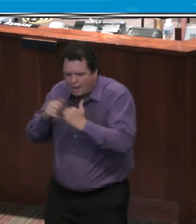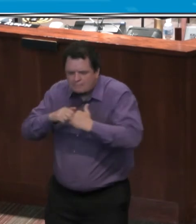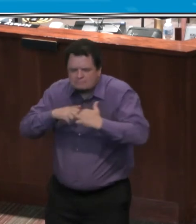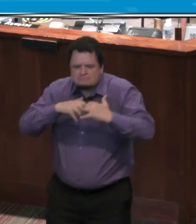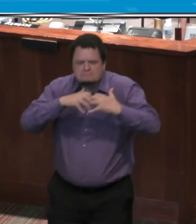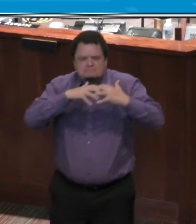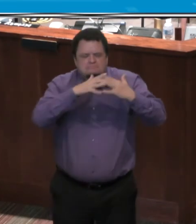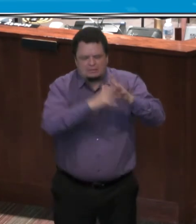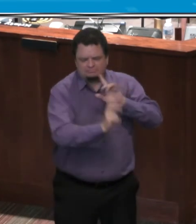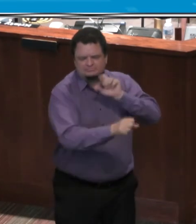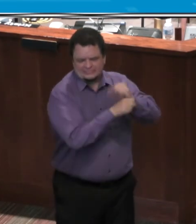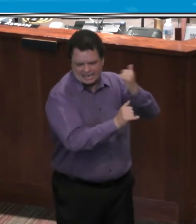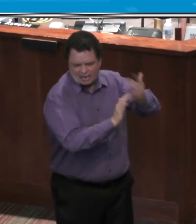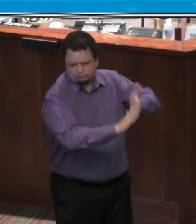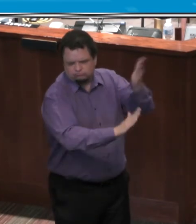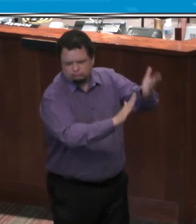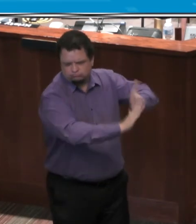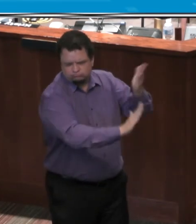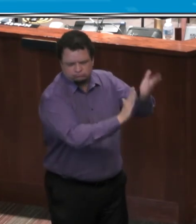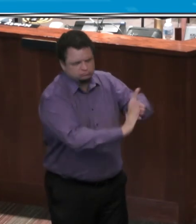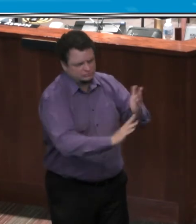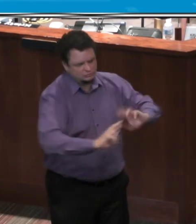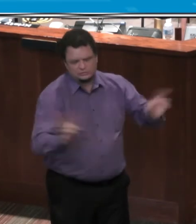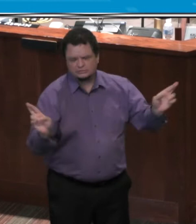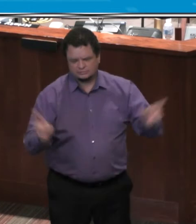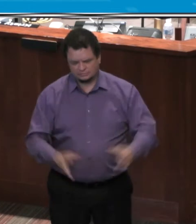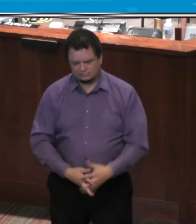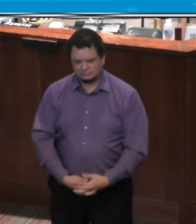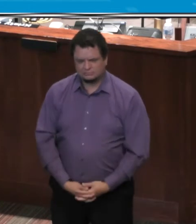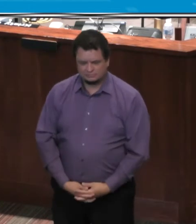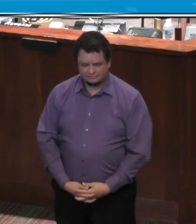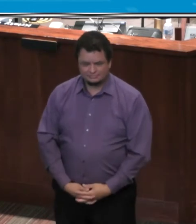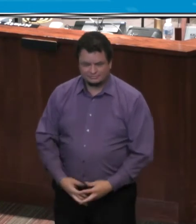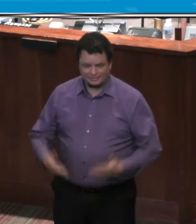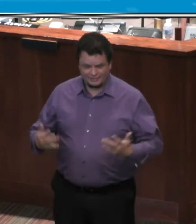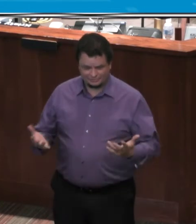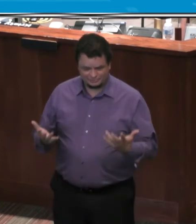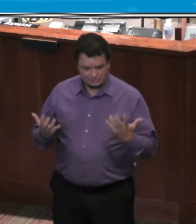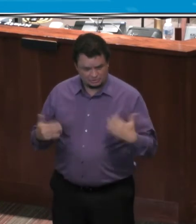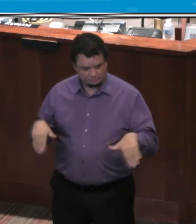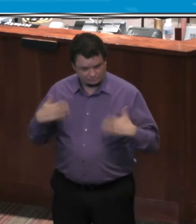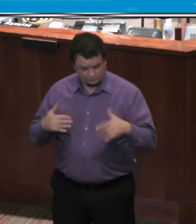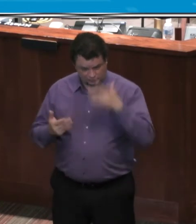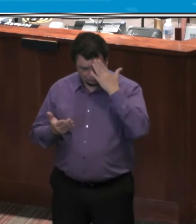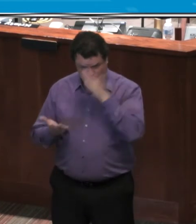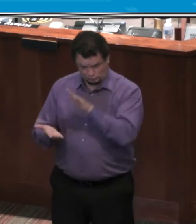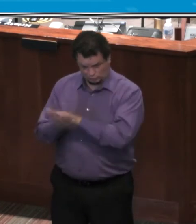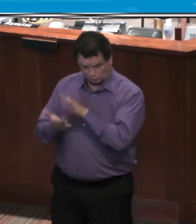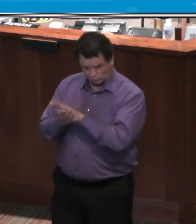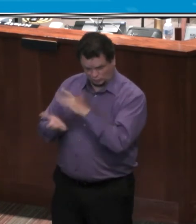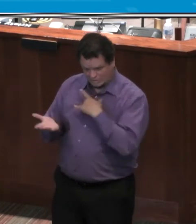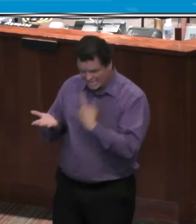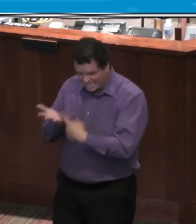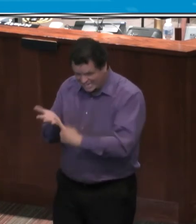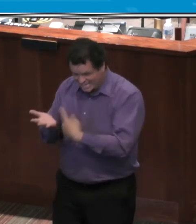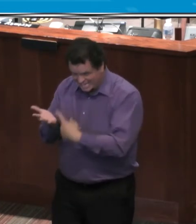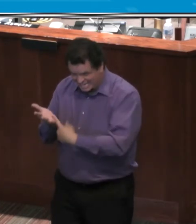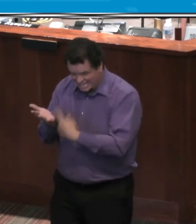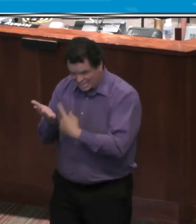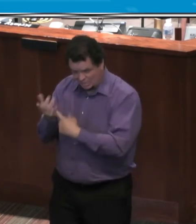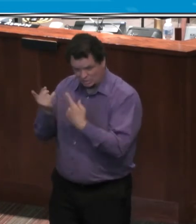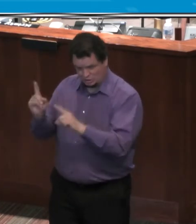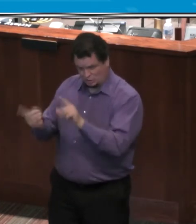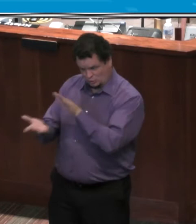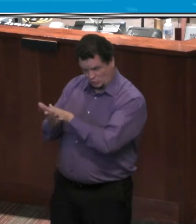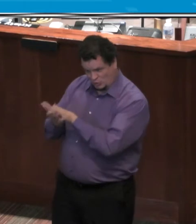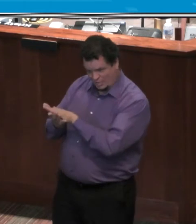discuss schools not only during the day, but also 24/7, and we are happy to do it. So thank you very much for